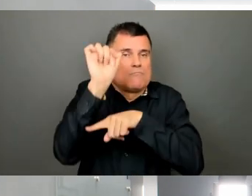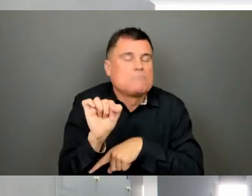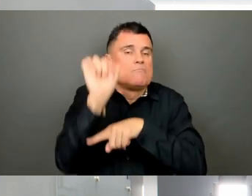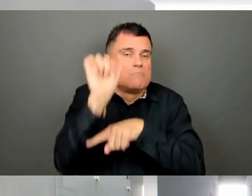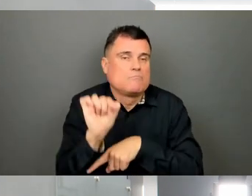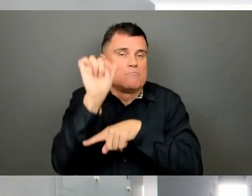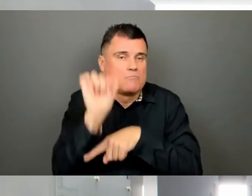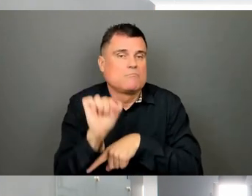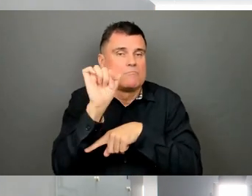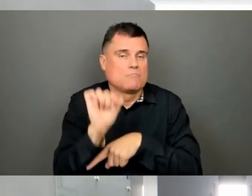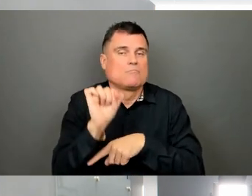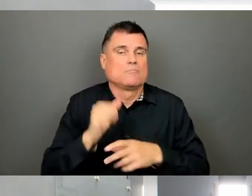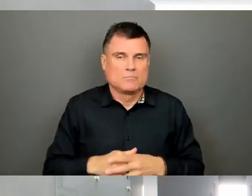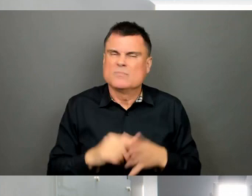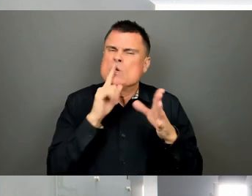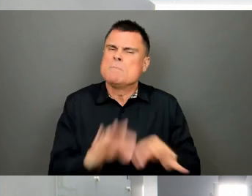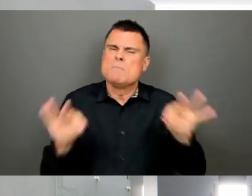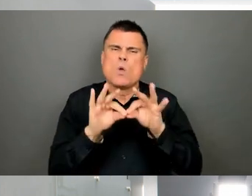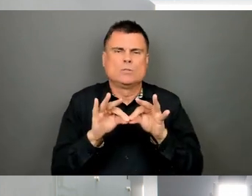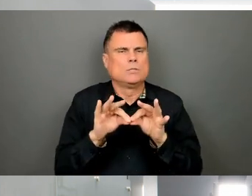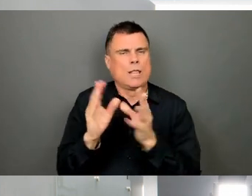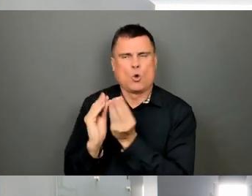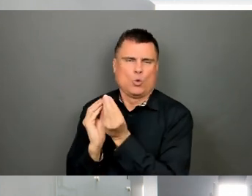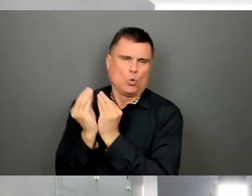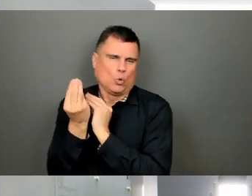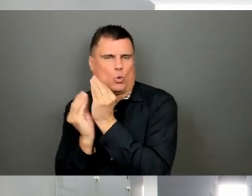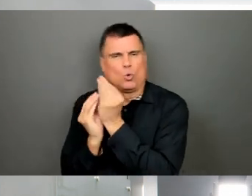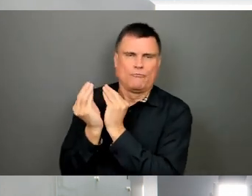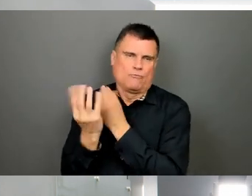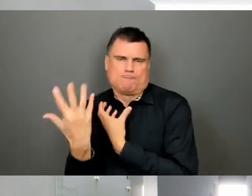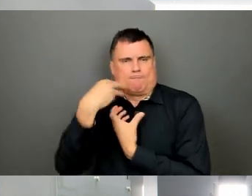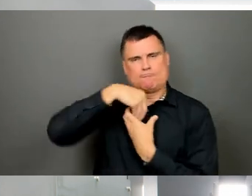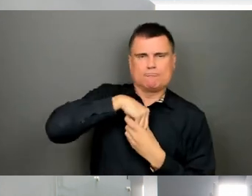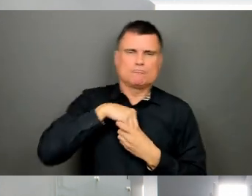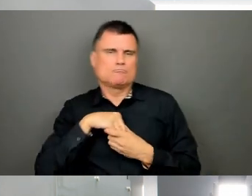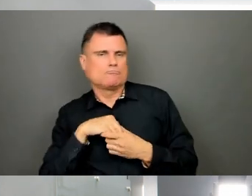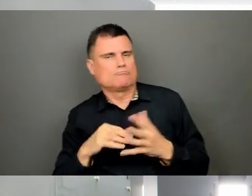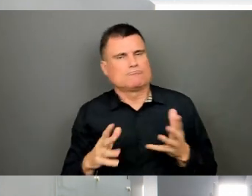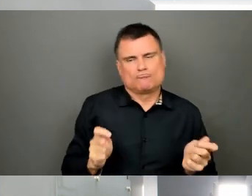Remember, never lose that foundational groove. Very important.